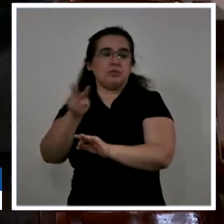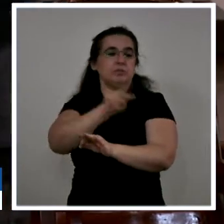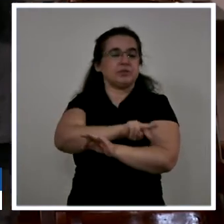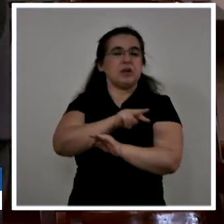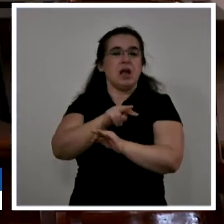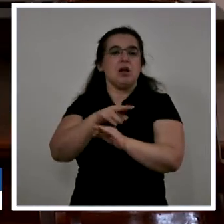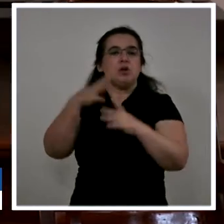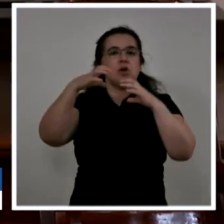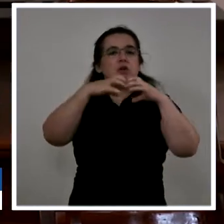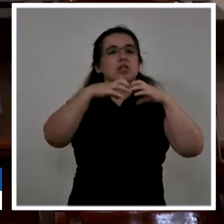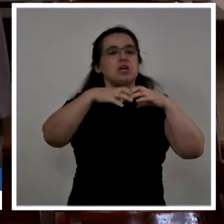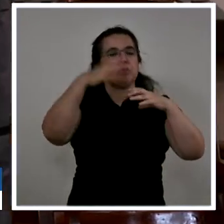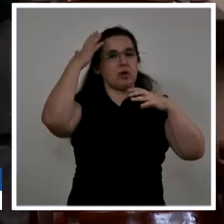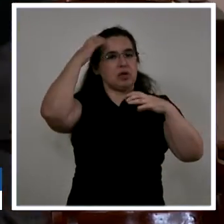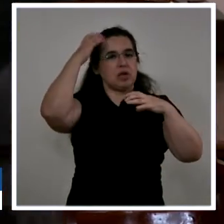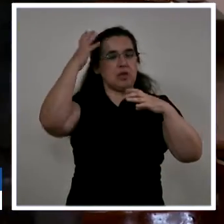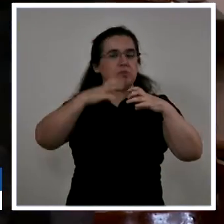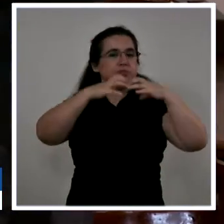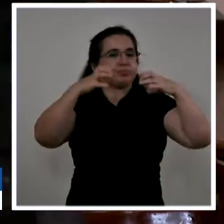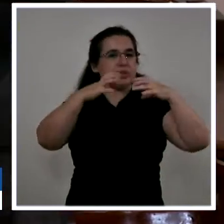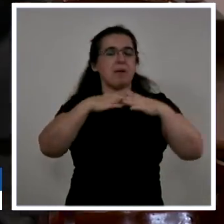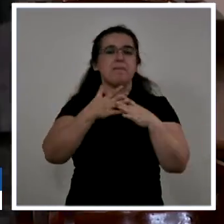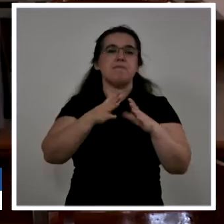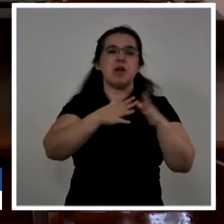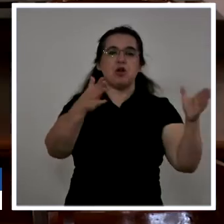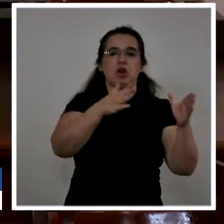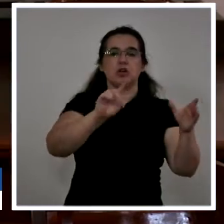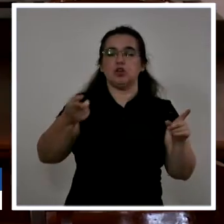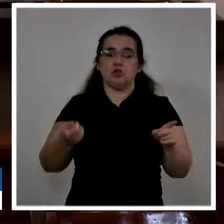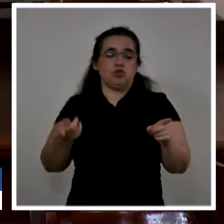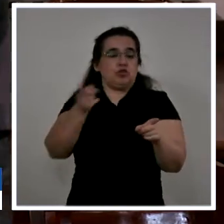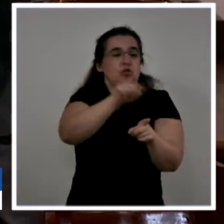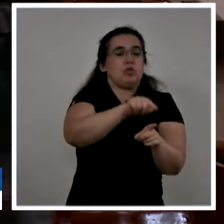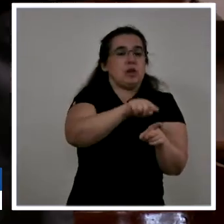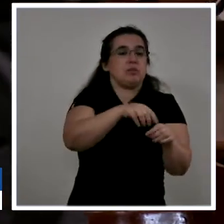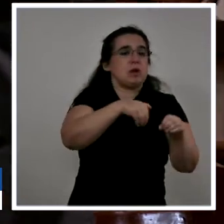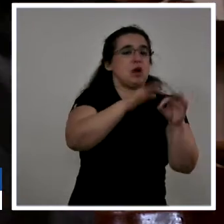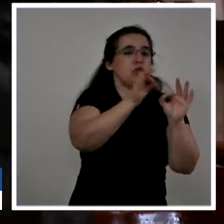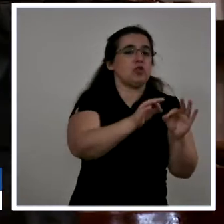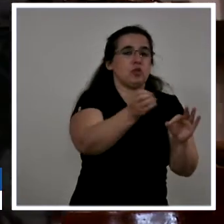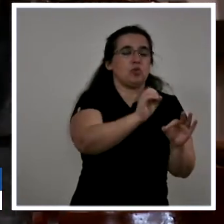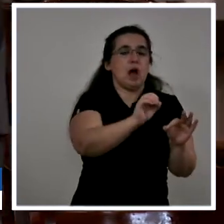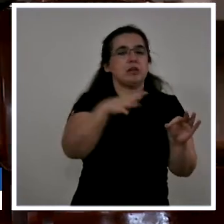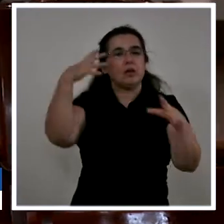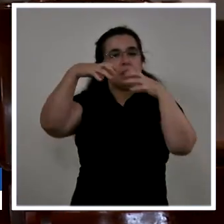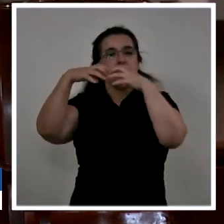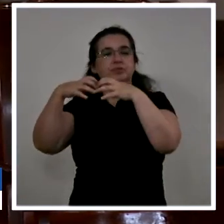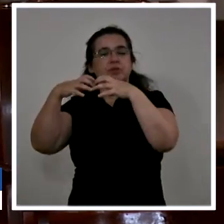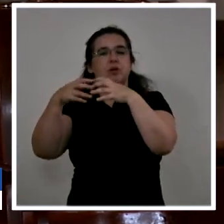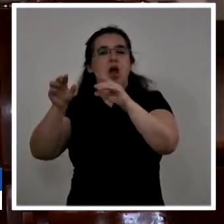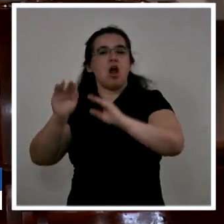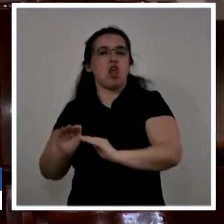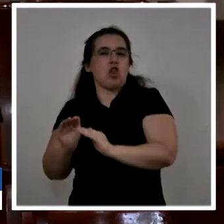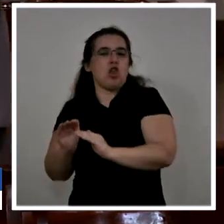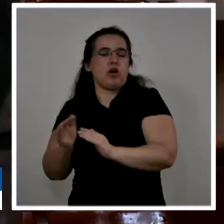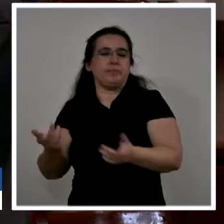maior, and the ones who were born to the low licking mother, e os da outra mãe, would still have a small hippocampus, teriam um hipocampo menor. It turns out that's not